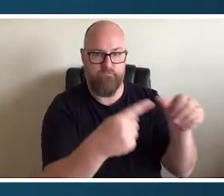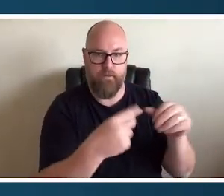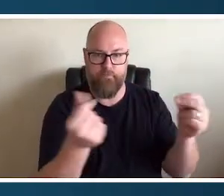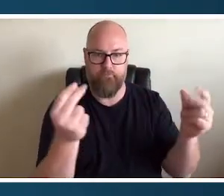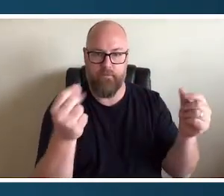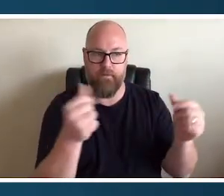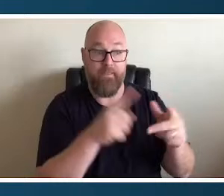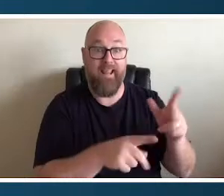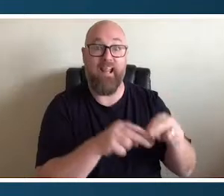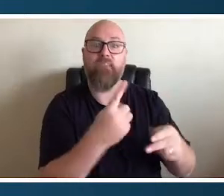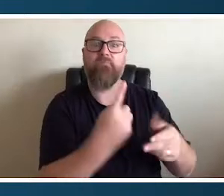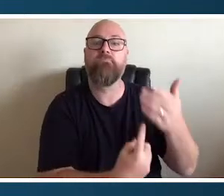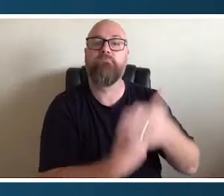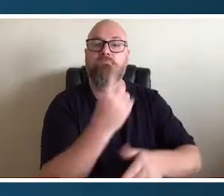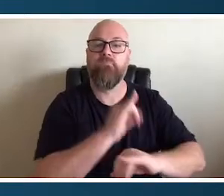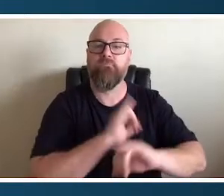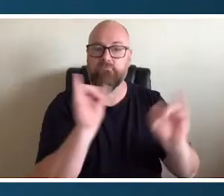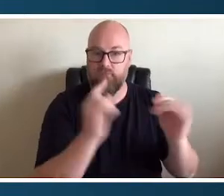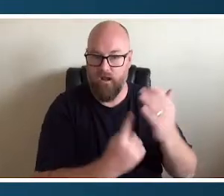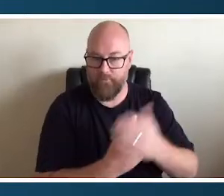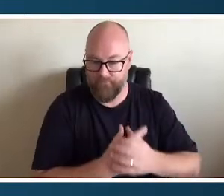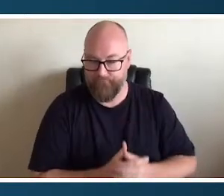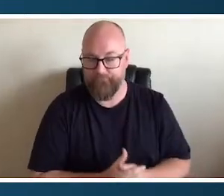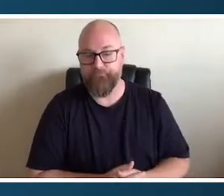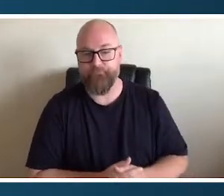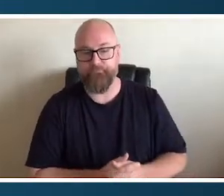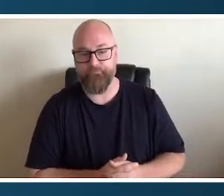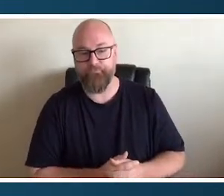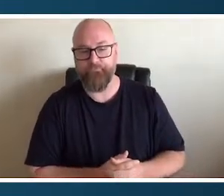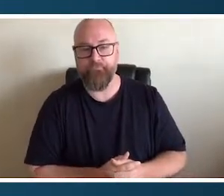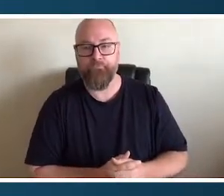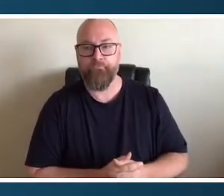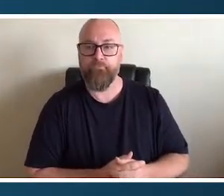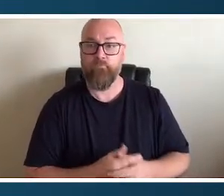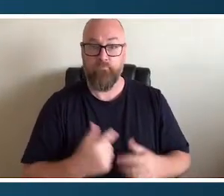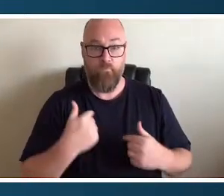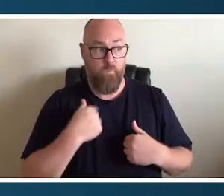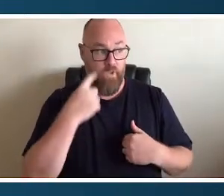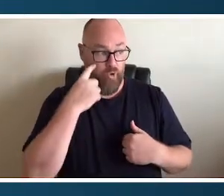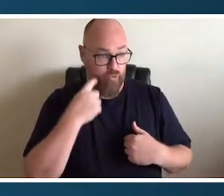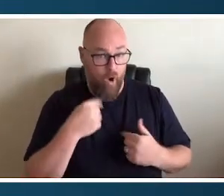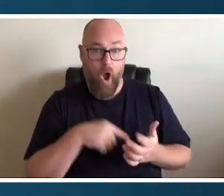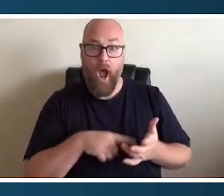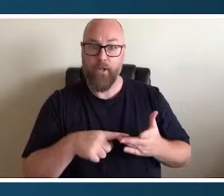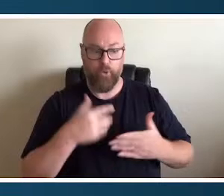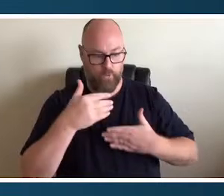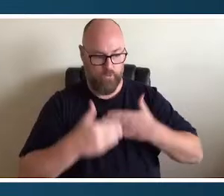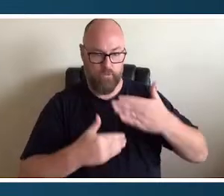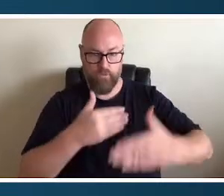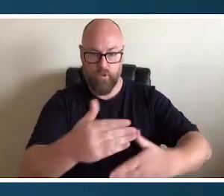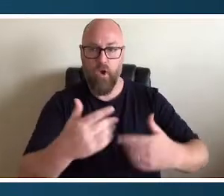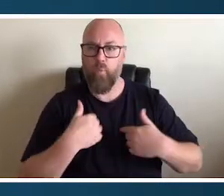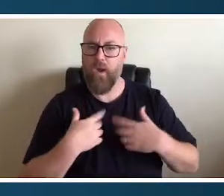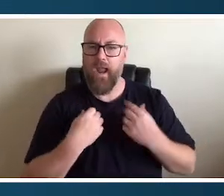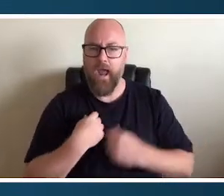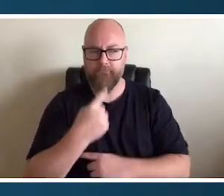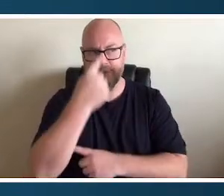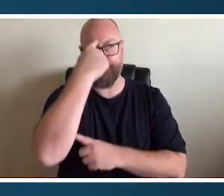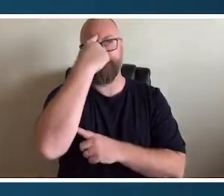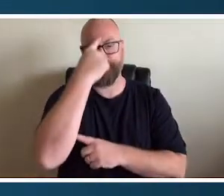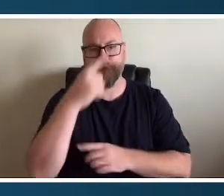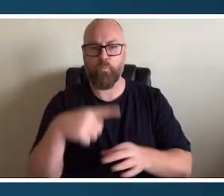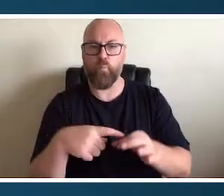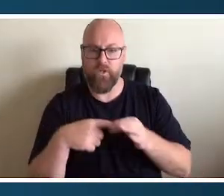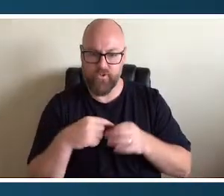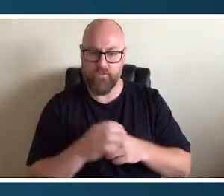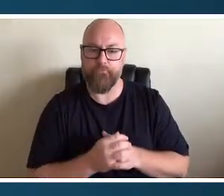we strive to accelerate progress, we are confronted with a question, particularly after listening to so many